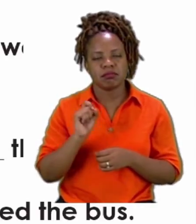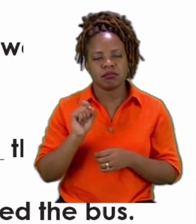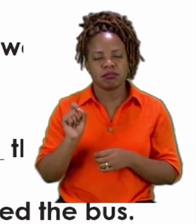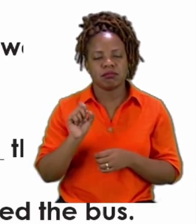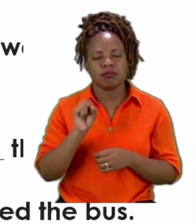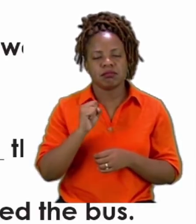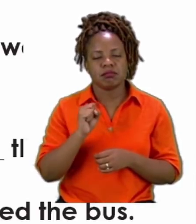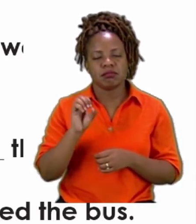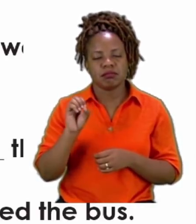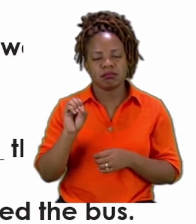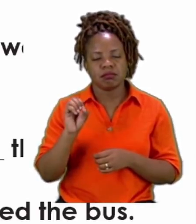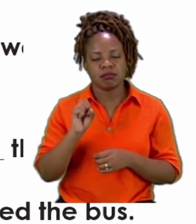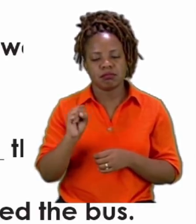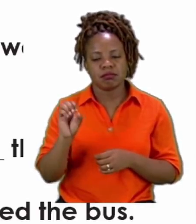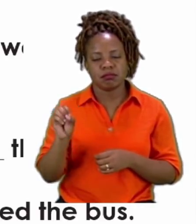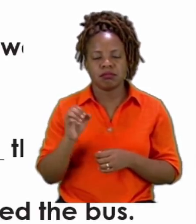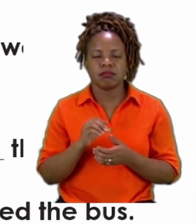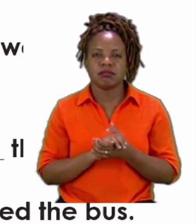not giving a reason.